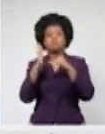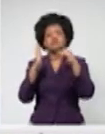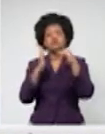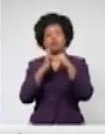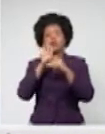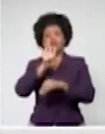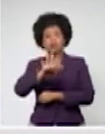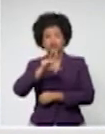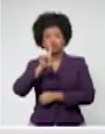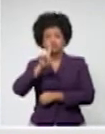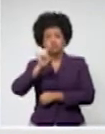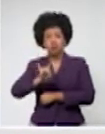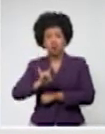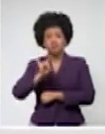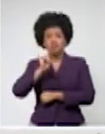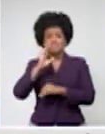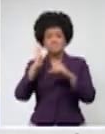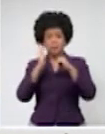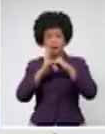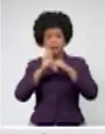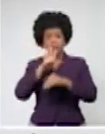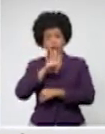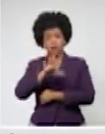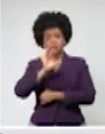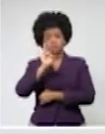18,519,579 confirmed cases, since